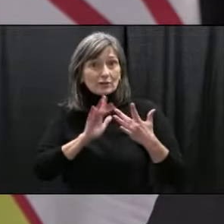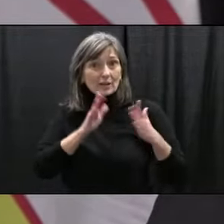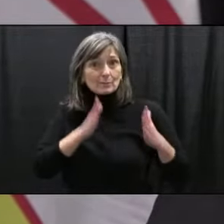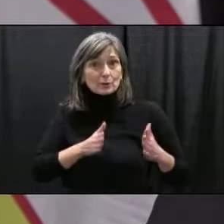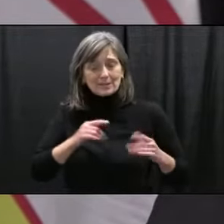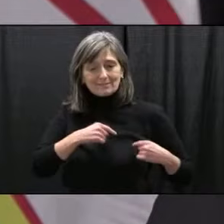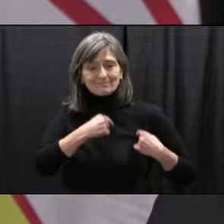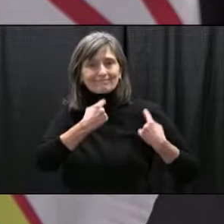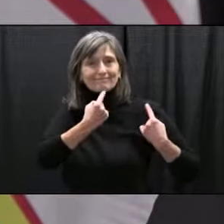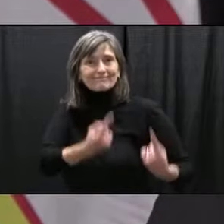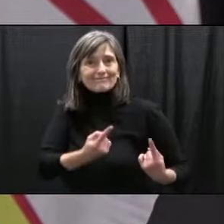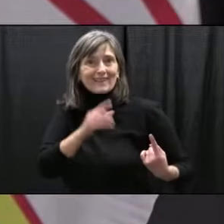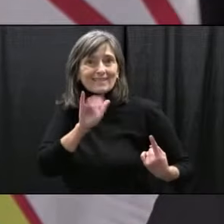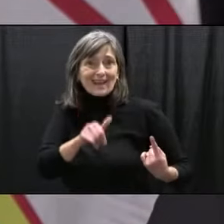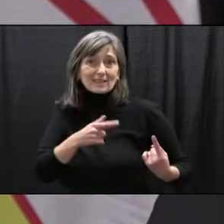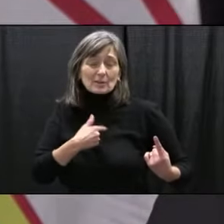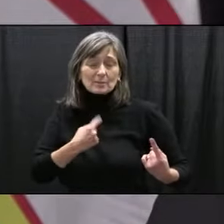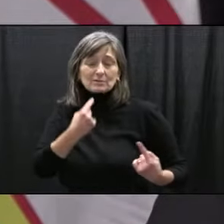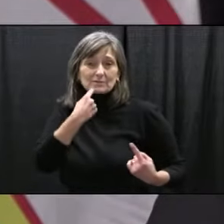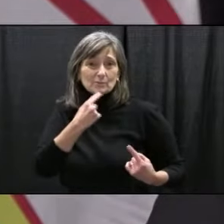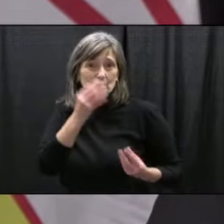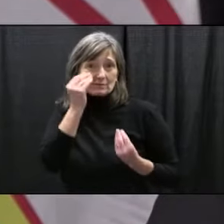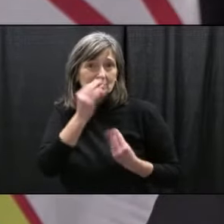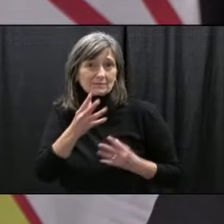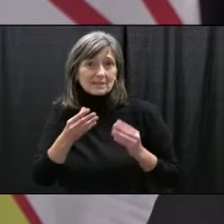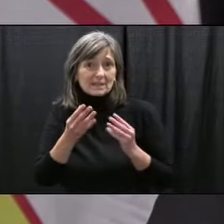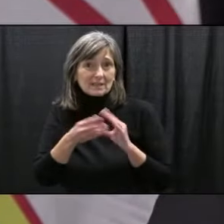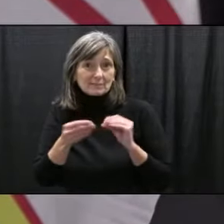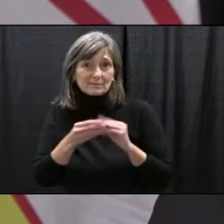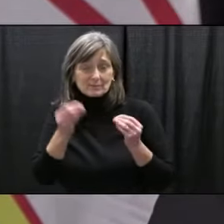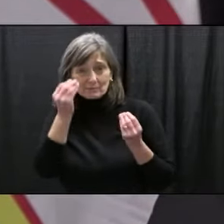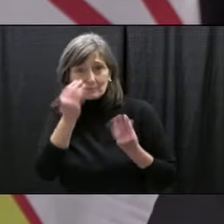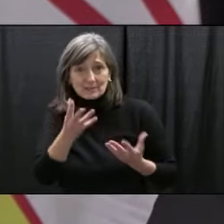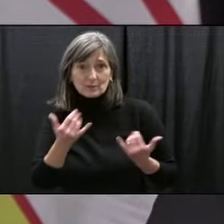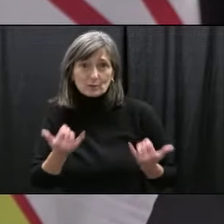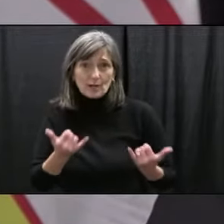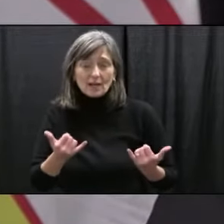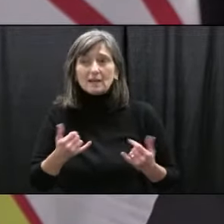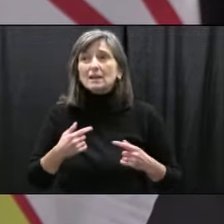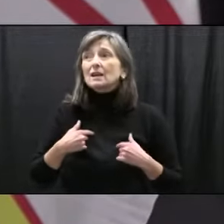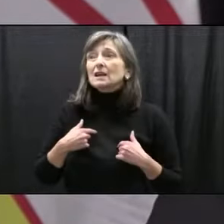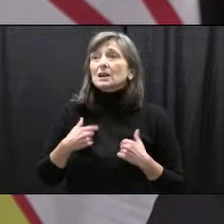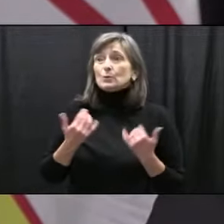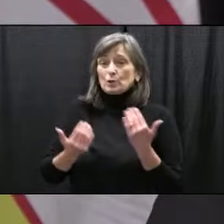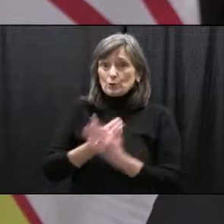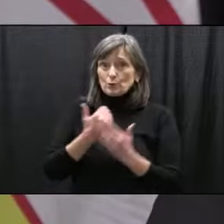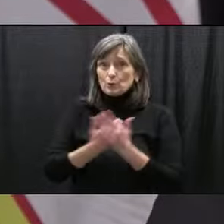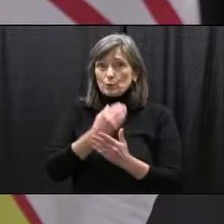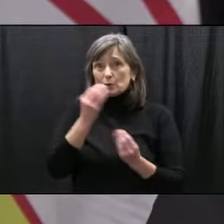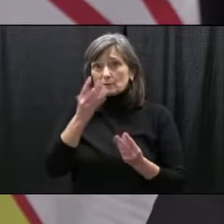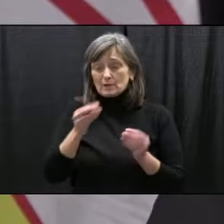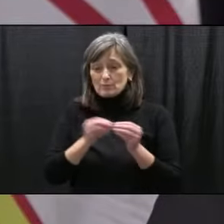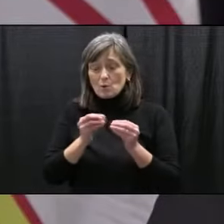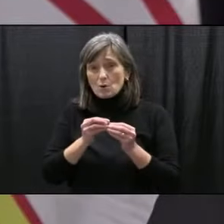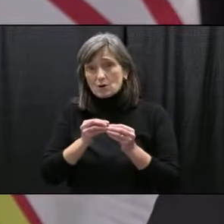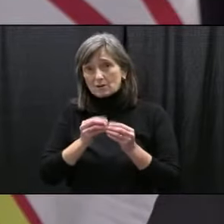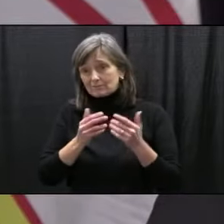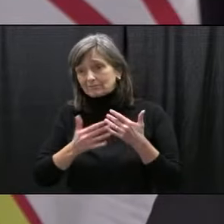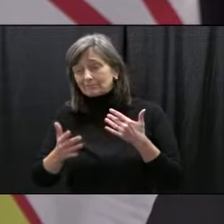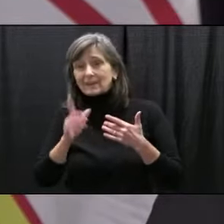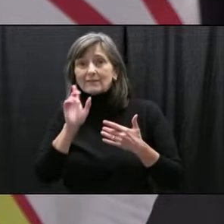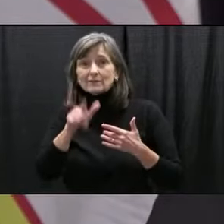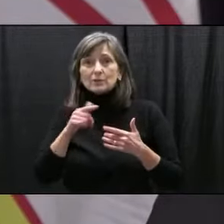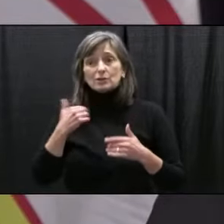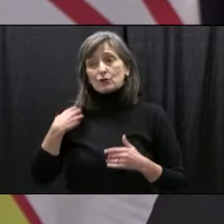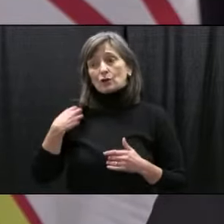tomorrow putting in place some supports, and more information will come out on this. Minister Haggie talked about the 1-800 number.